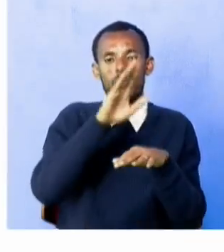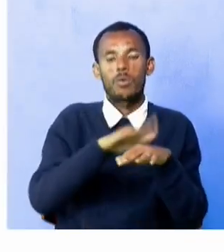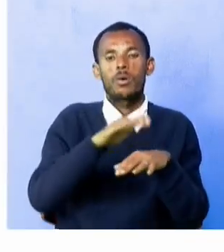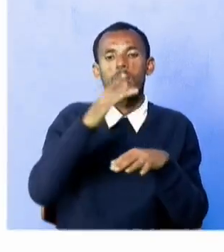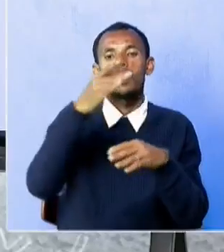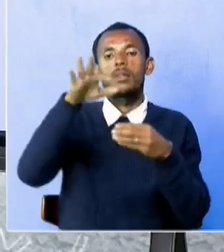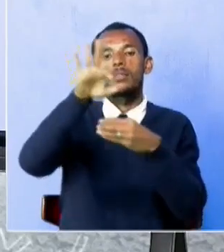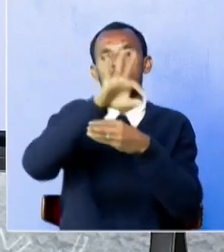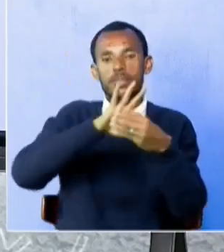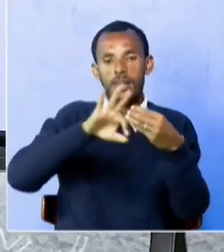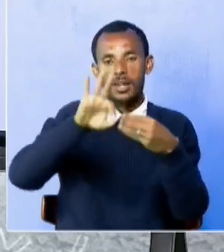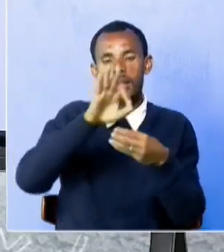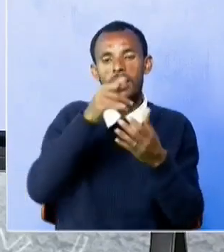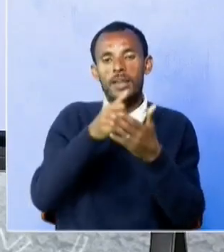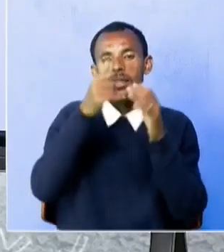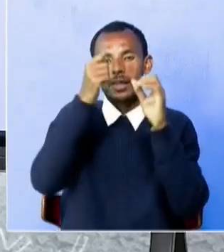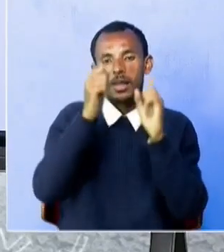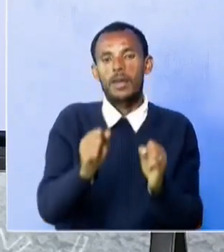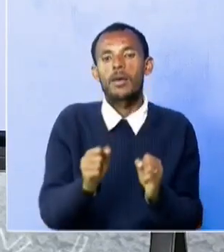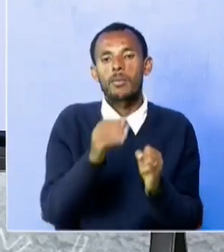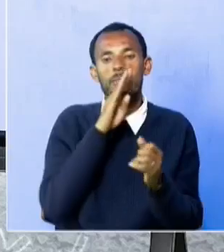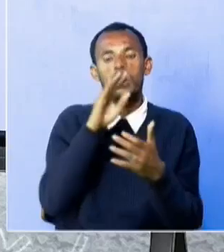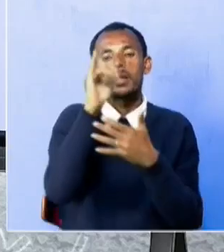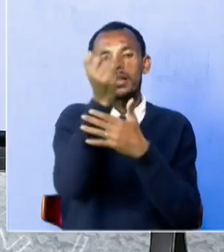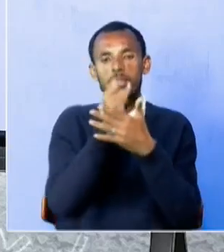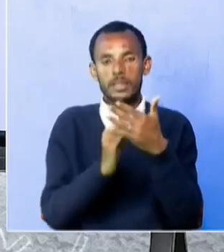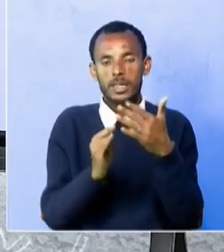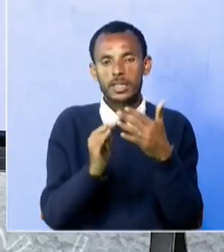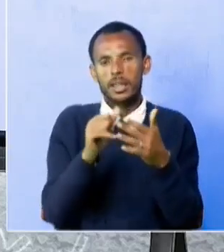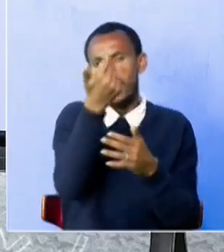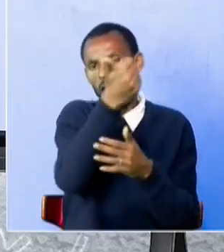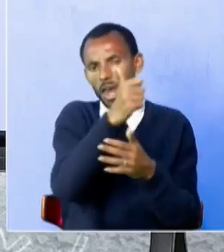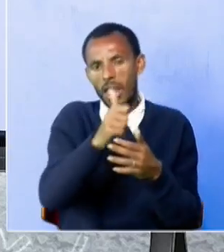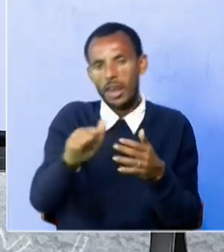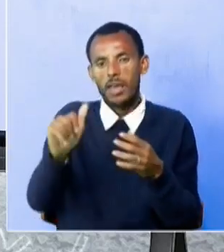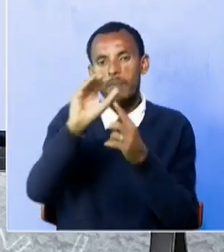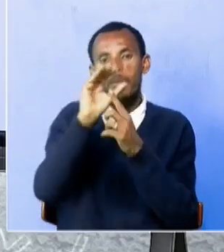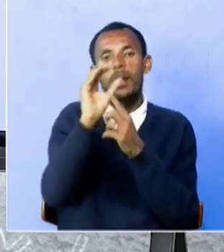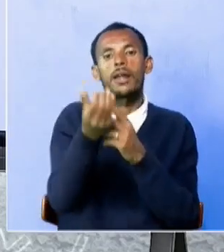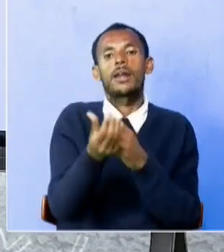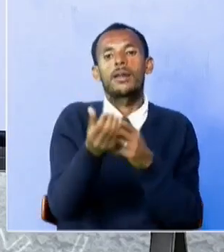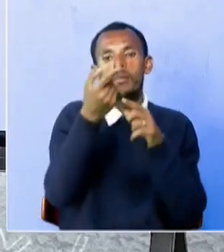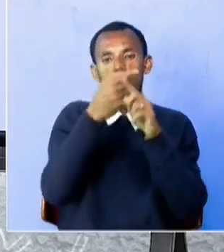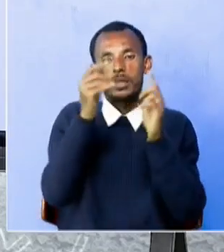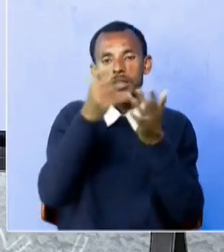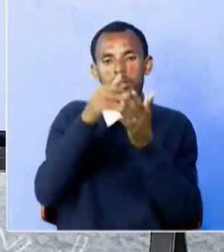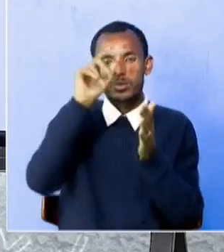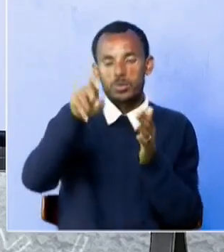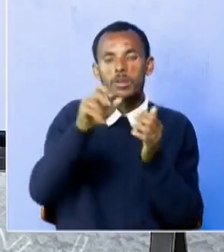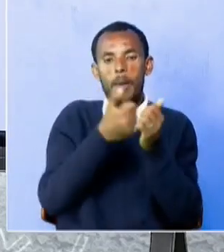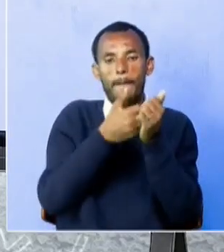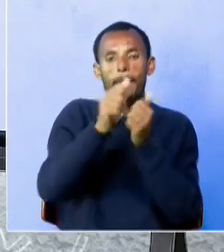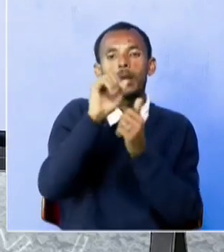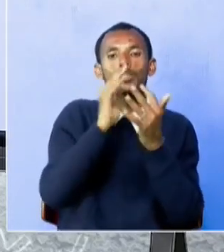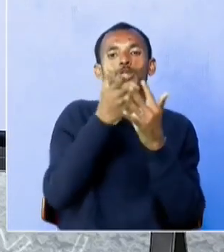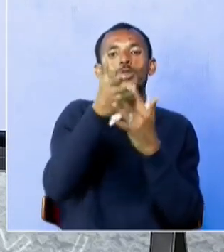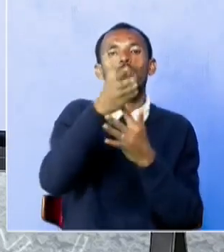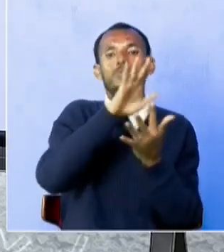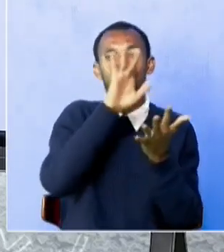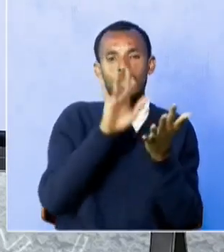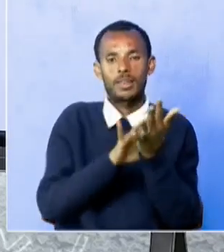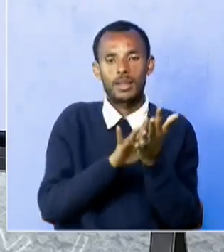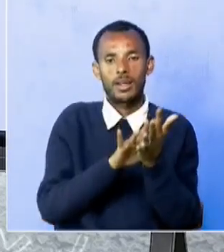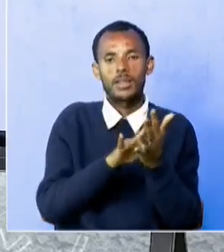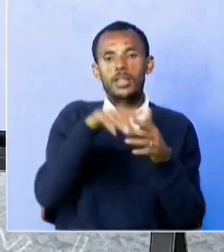circle. Okay, it can be sketched in any manner, but it should pass through the center.